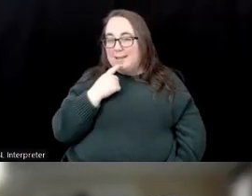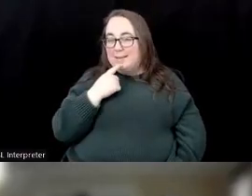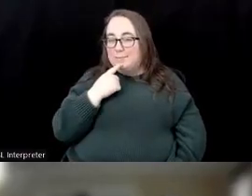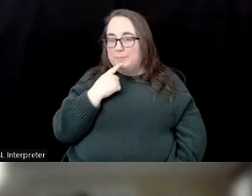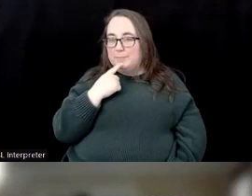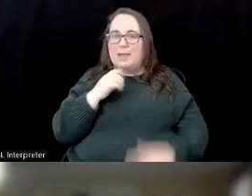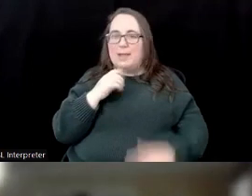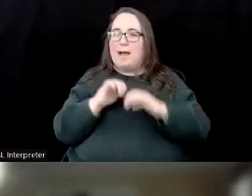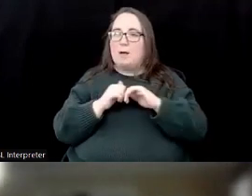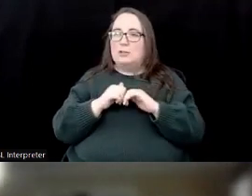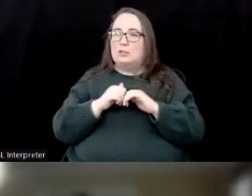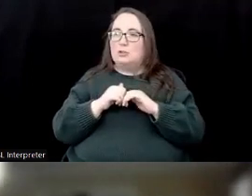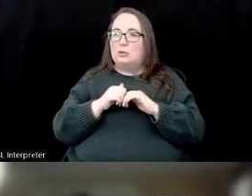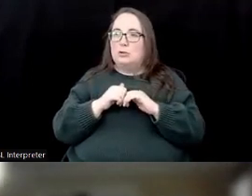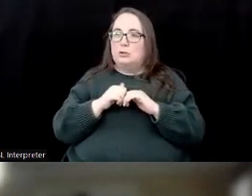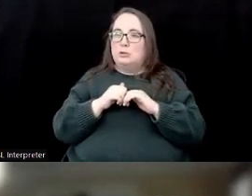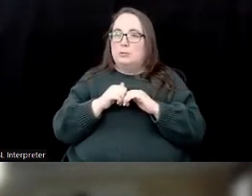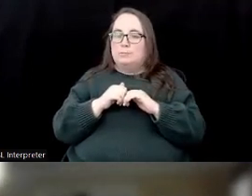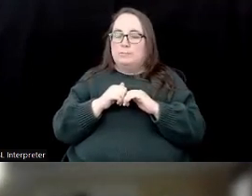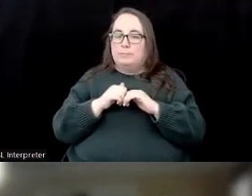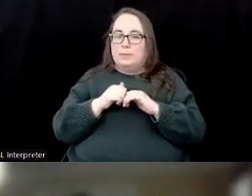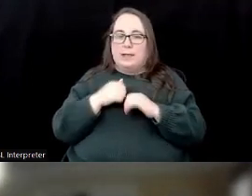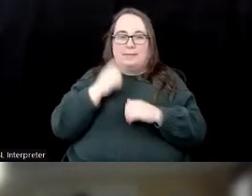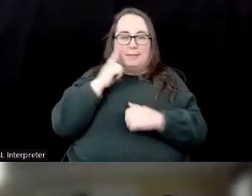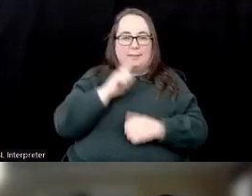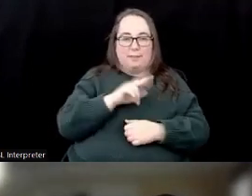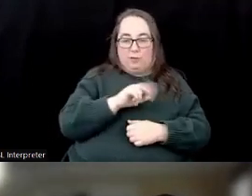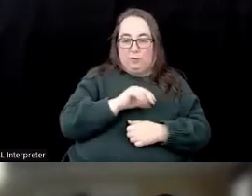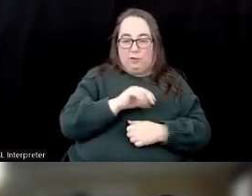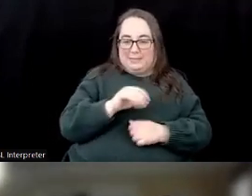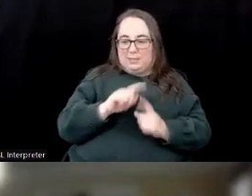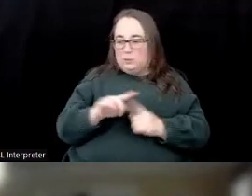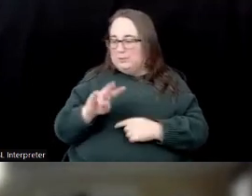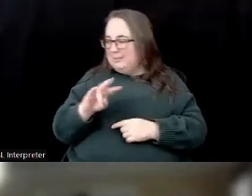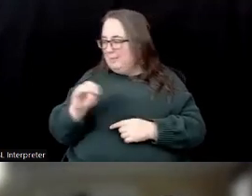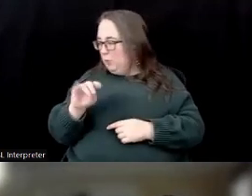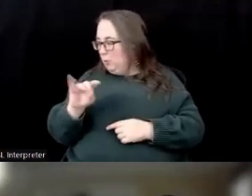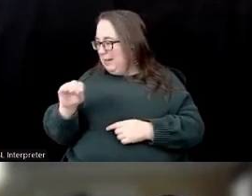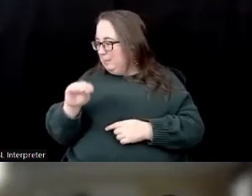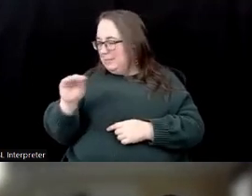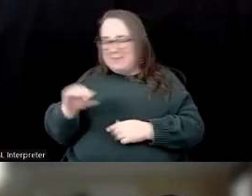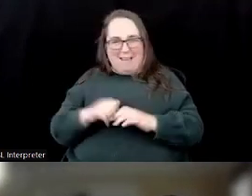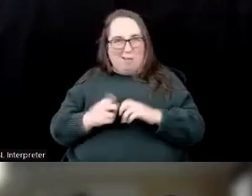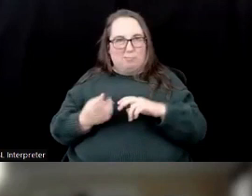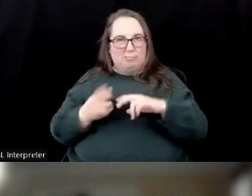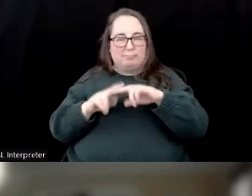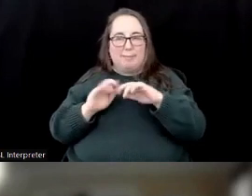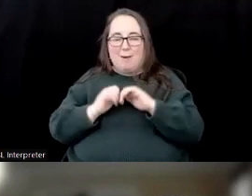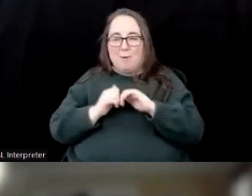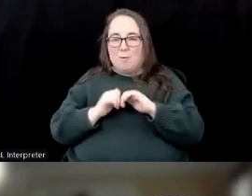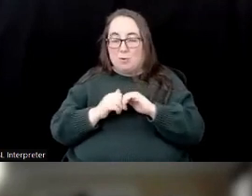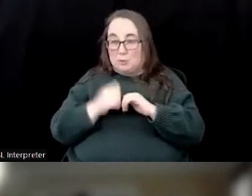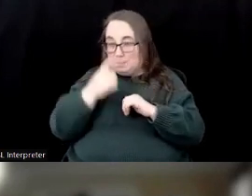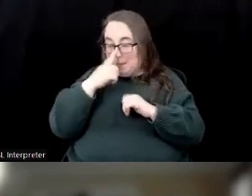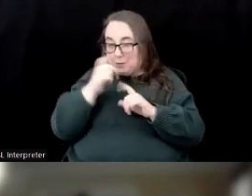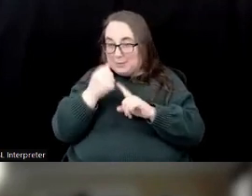how did you all go from, I think it was 30% to 70 or 80% success rate? Can you tell us more about